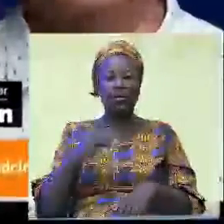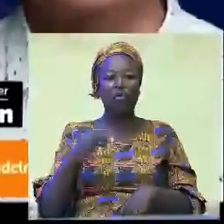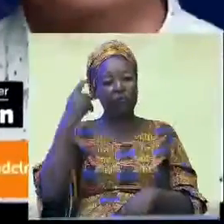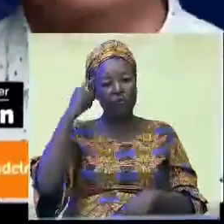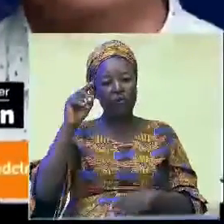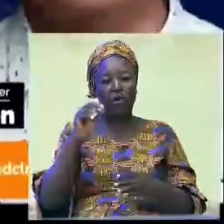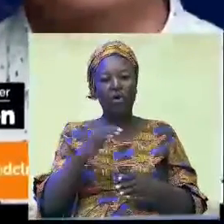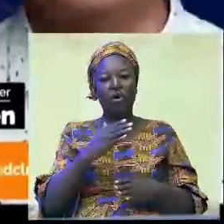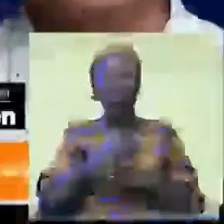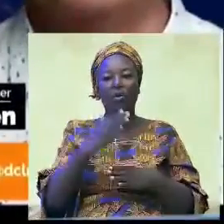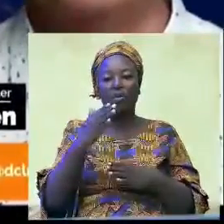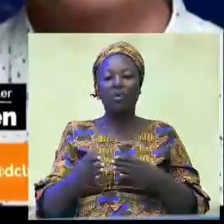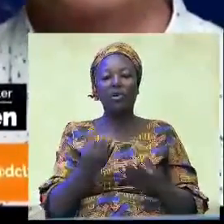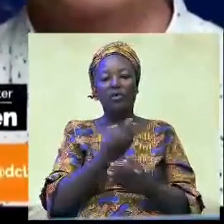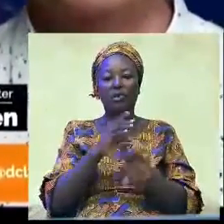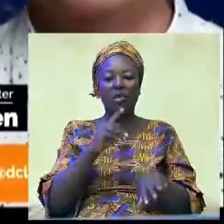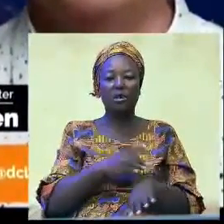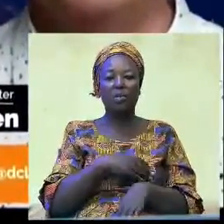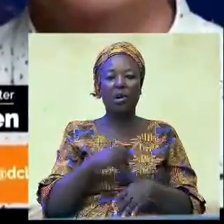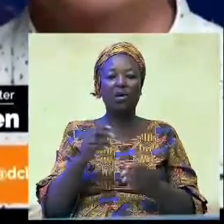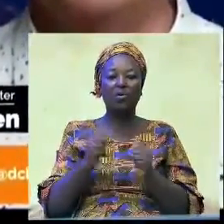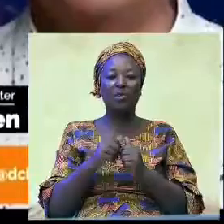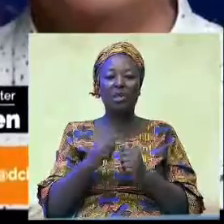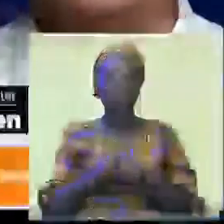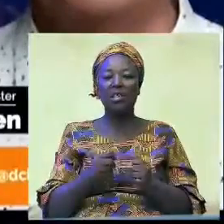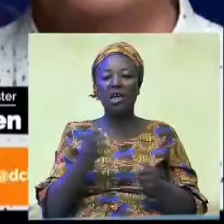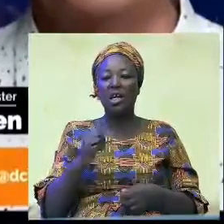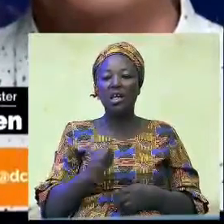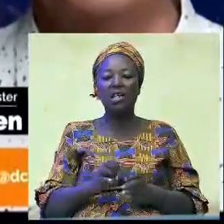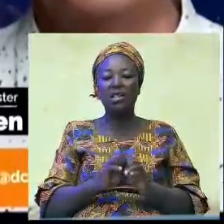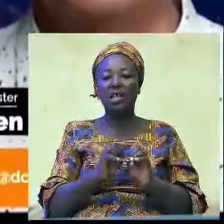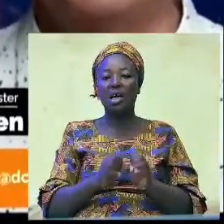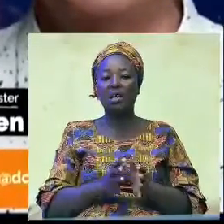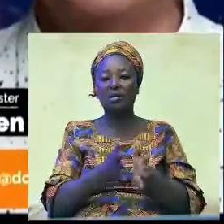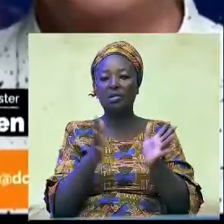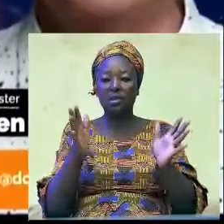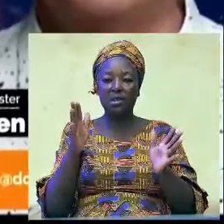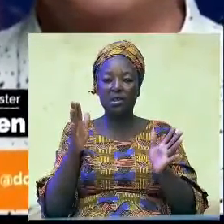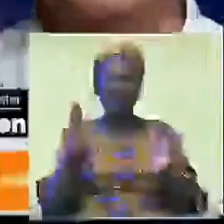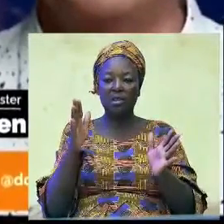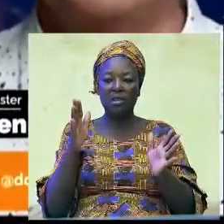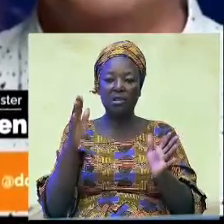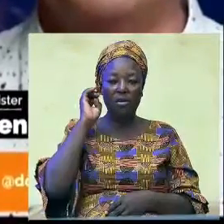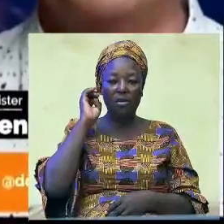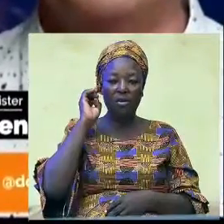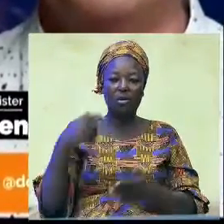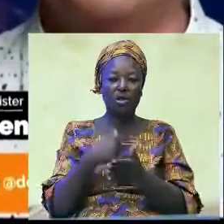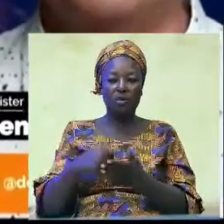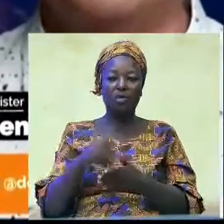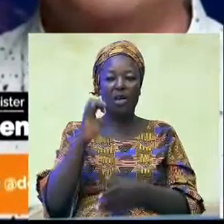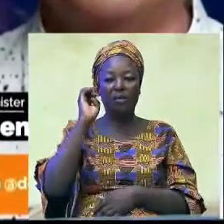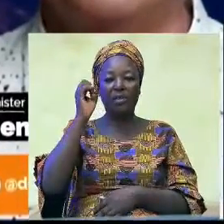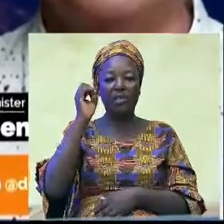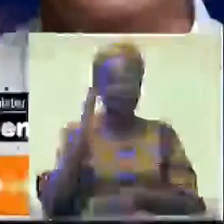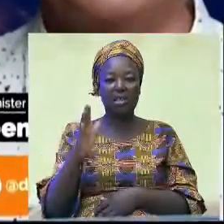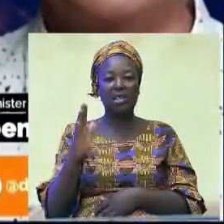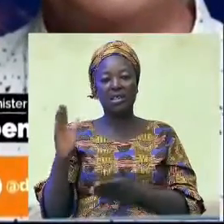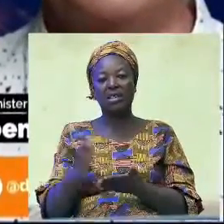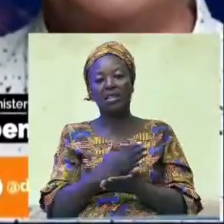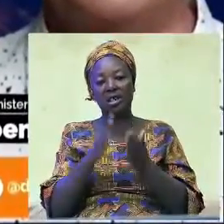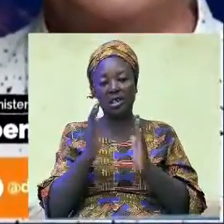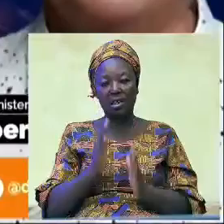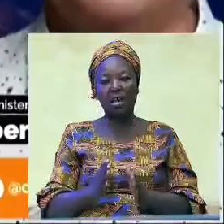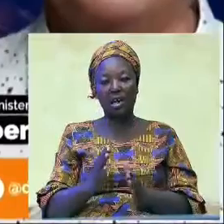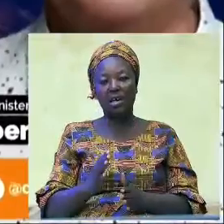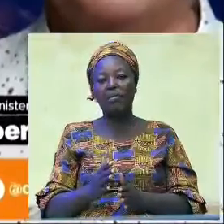Touch for Total Freedom with an international gospel evangelist, Pastor Dr. W.F.